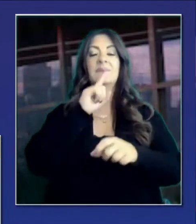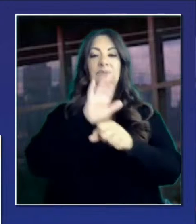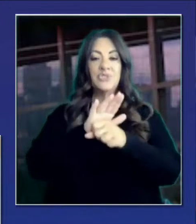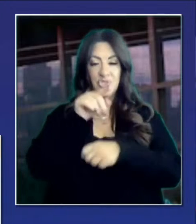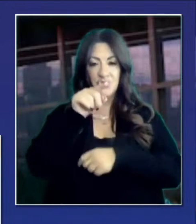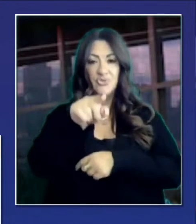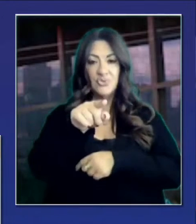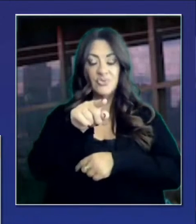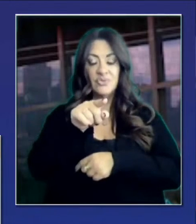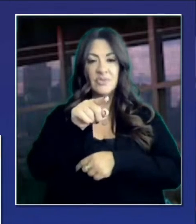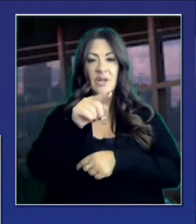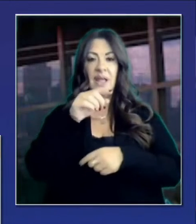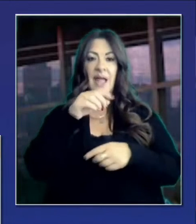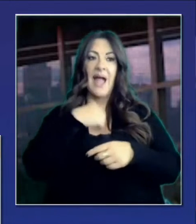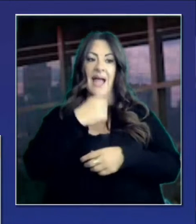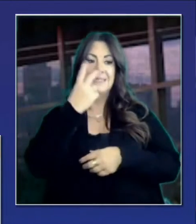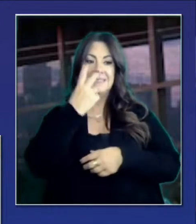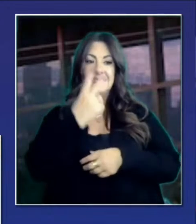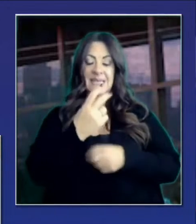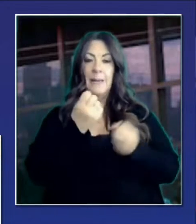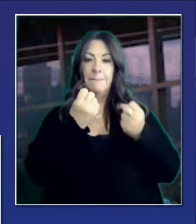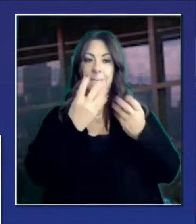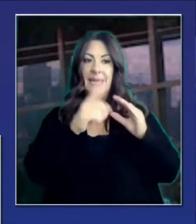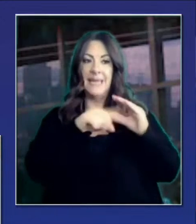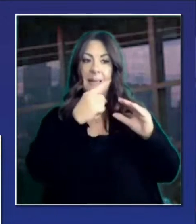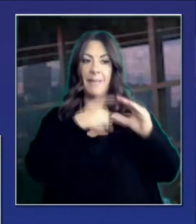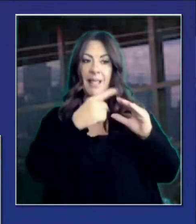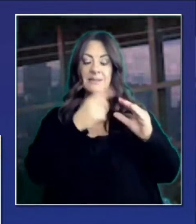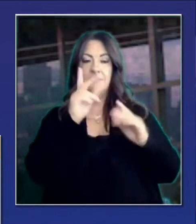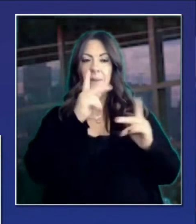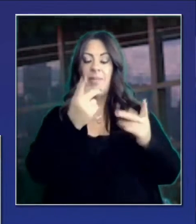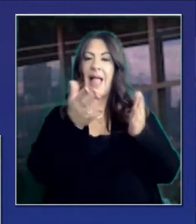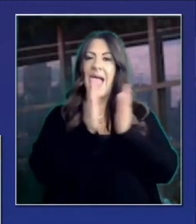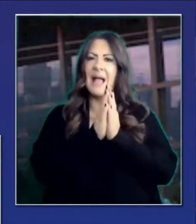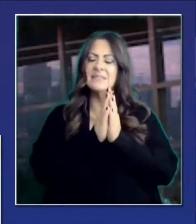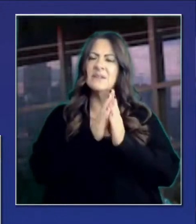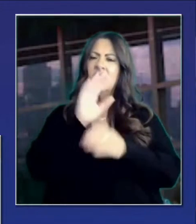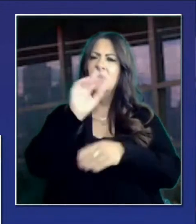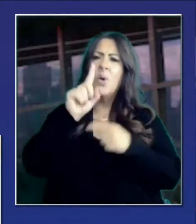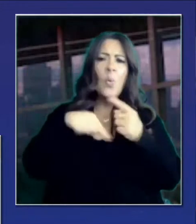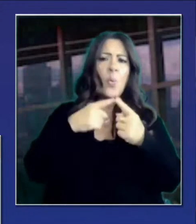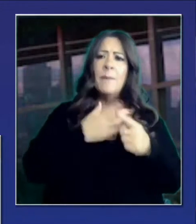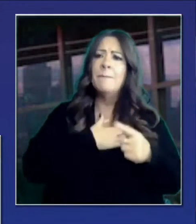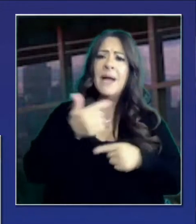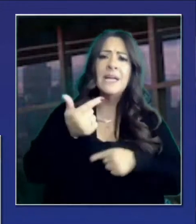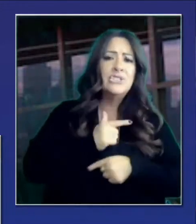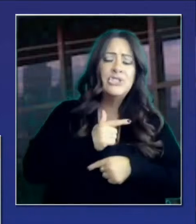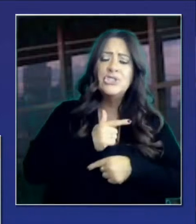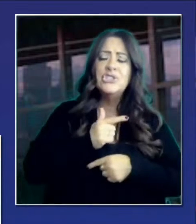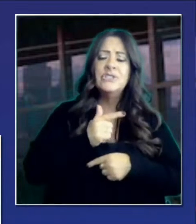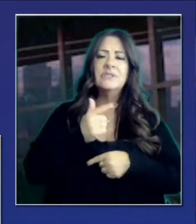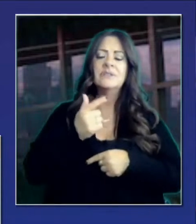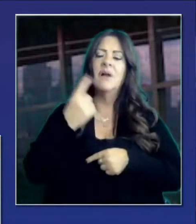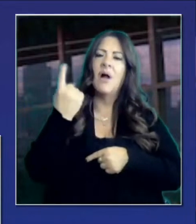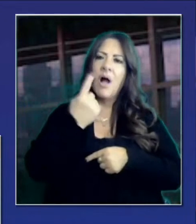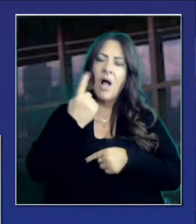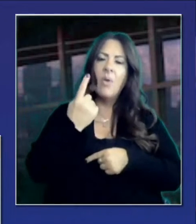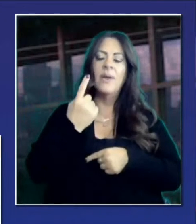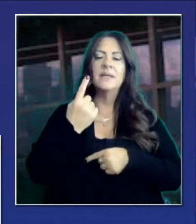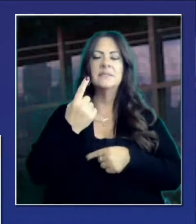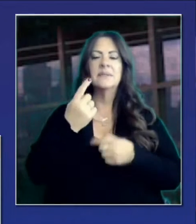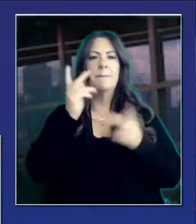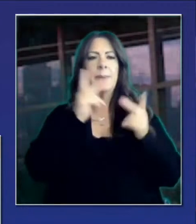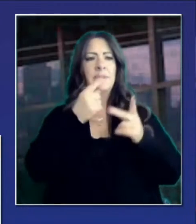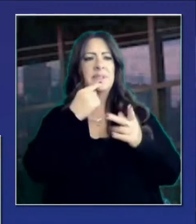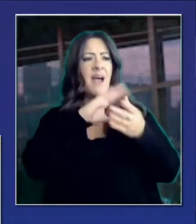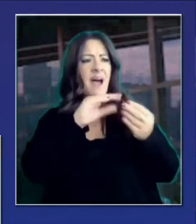my inbox are most concerned about. When is it my turn? When is my number up? You know, I've got a sister, I've got a brother,